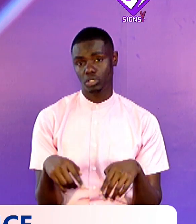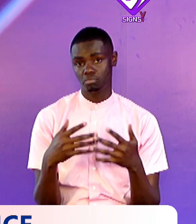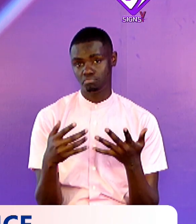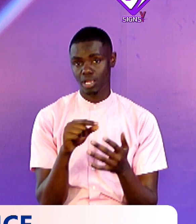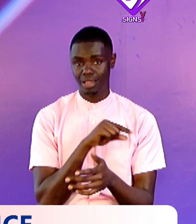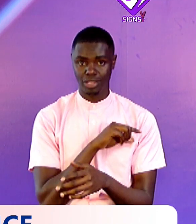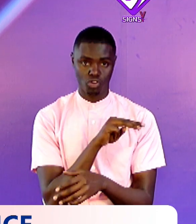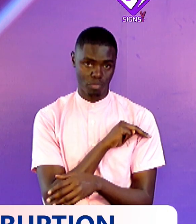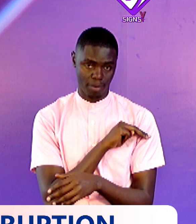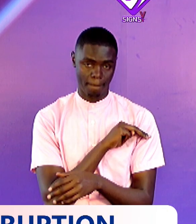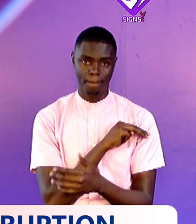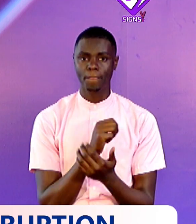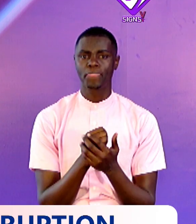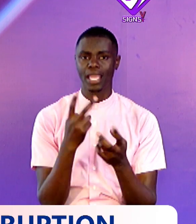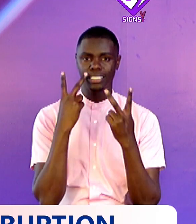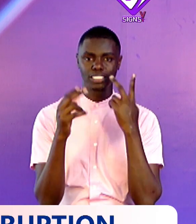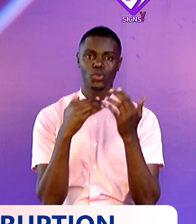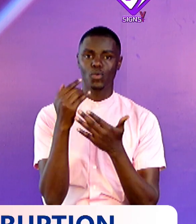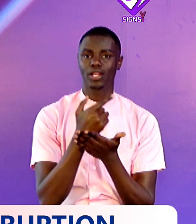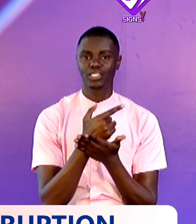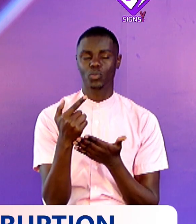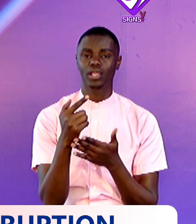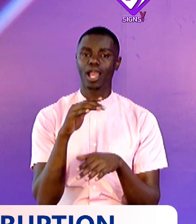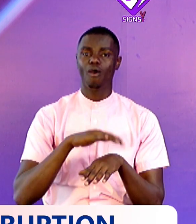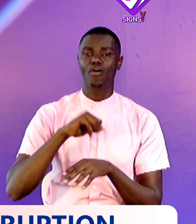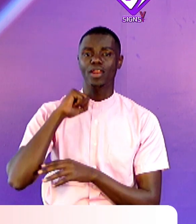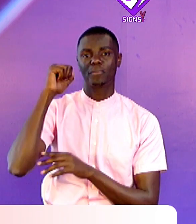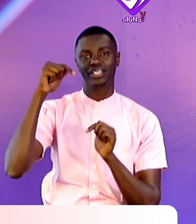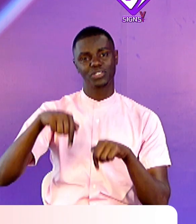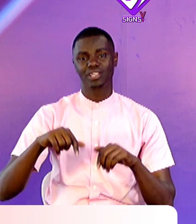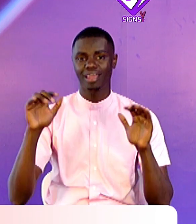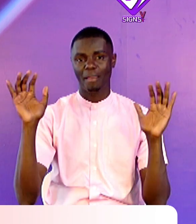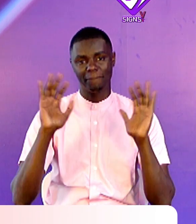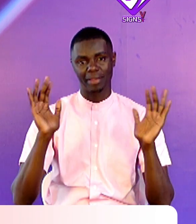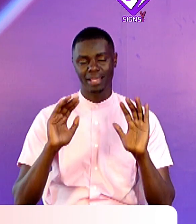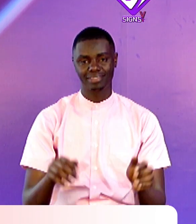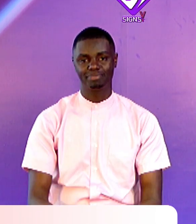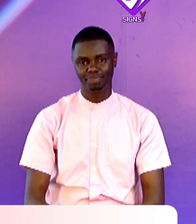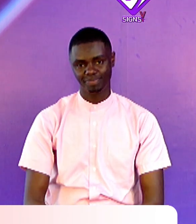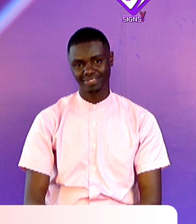been Gideon Minor. See you next week on Politics Today. Bye-bye.